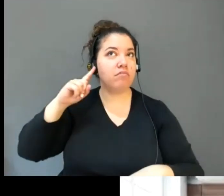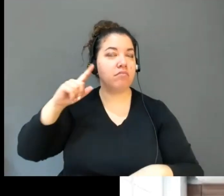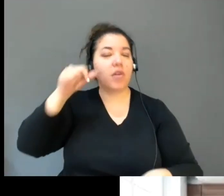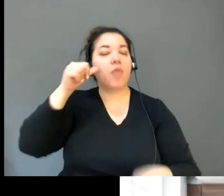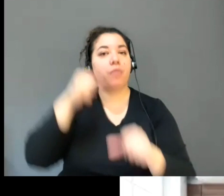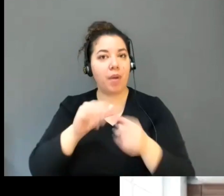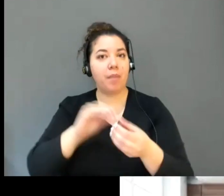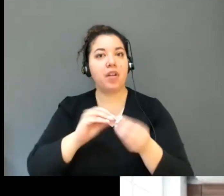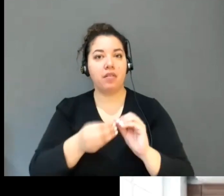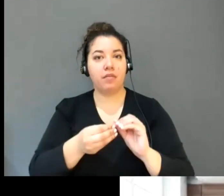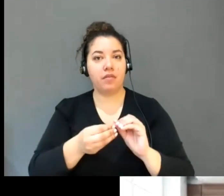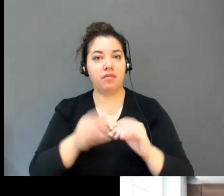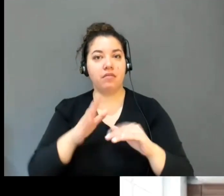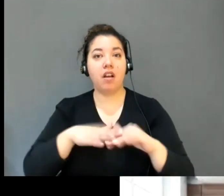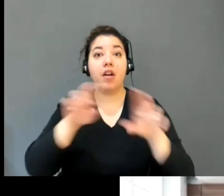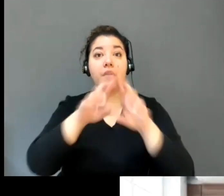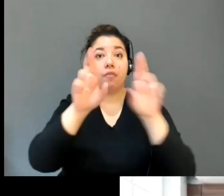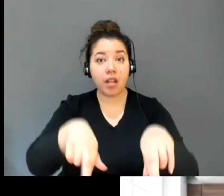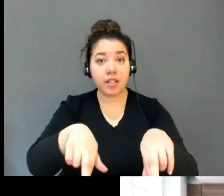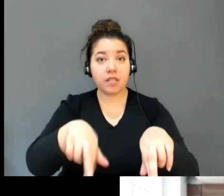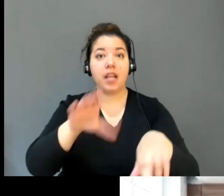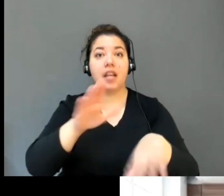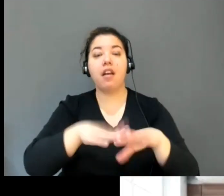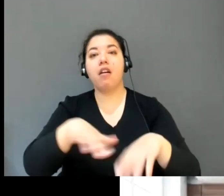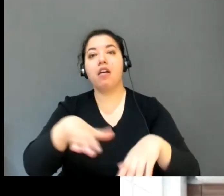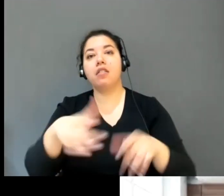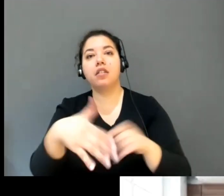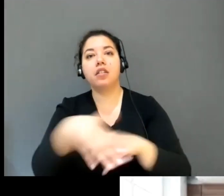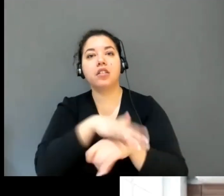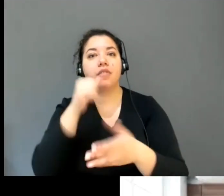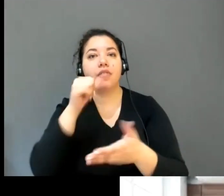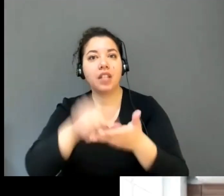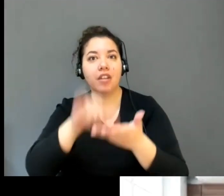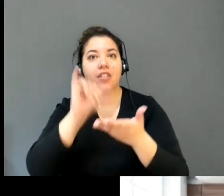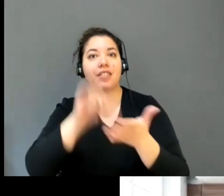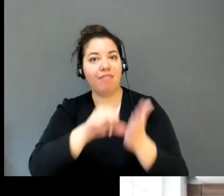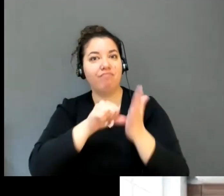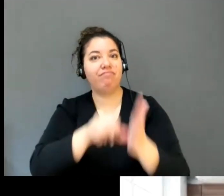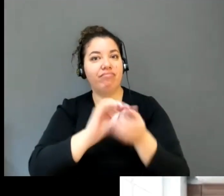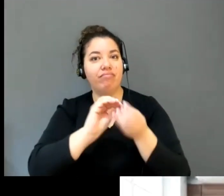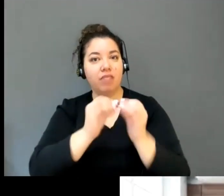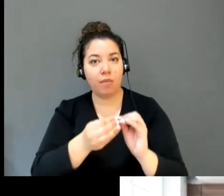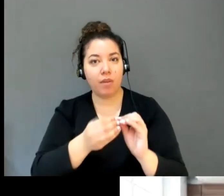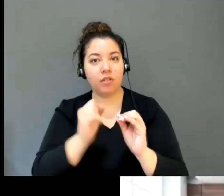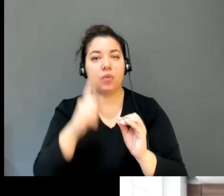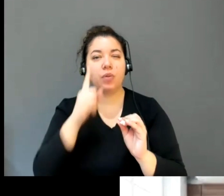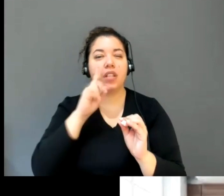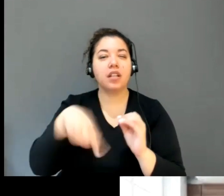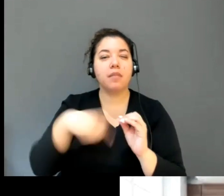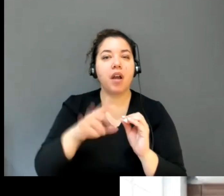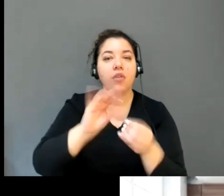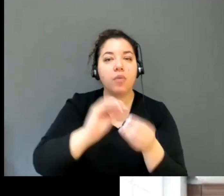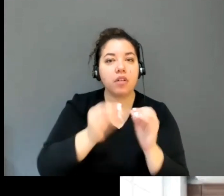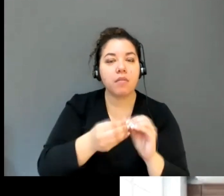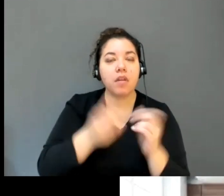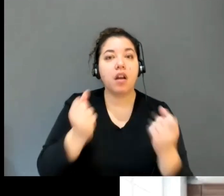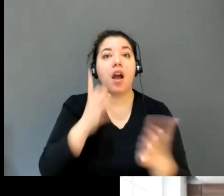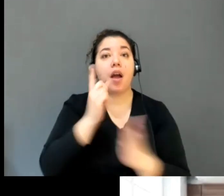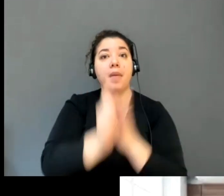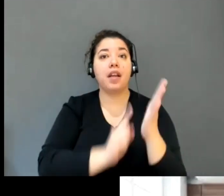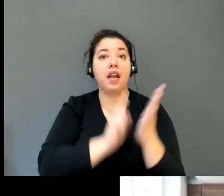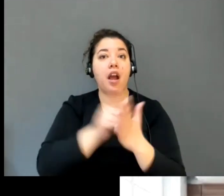out on resumes. Numbers stick out in cover letters. So when you think about numbers that you possess, the amount of hours you've put into a